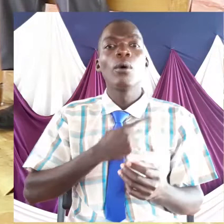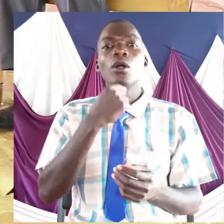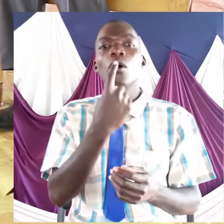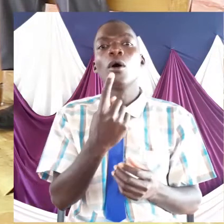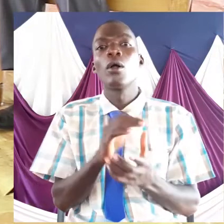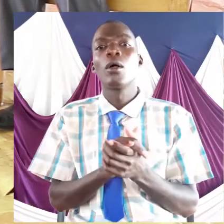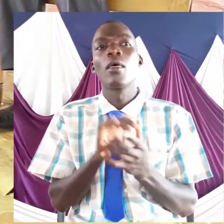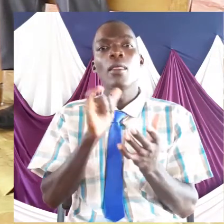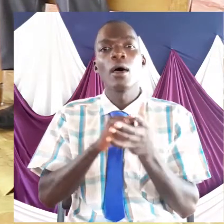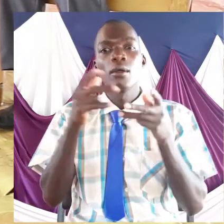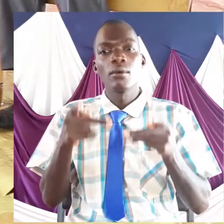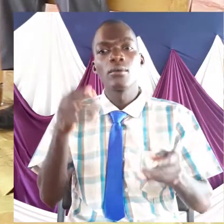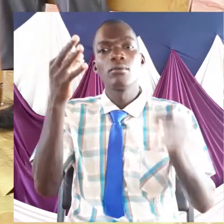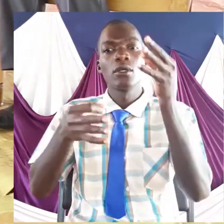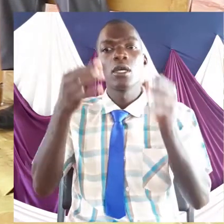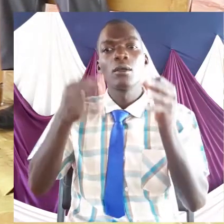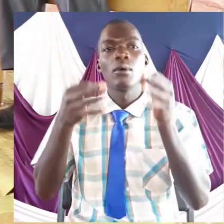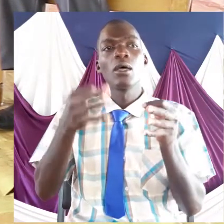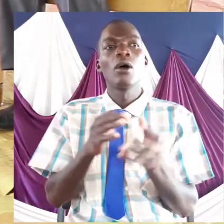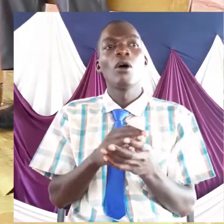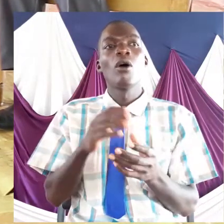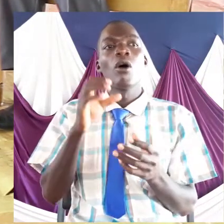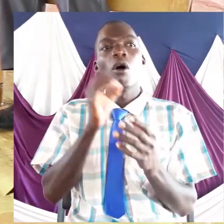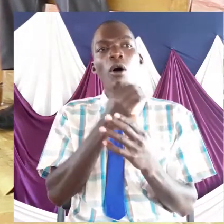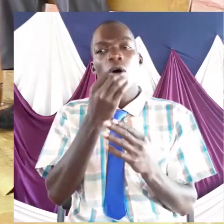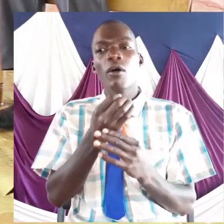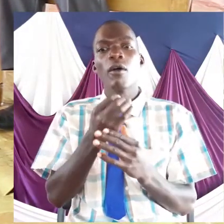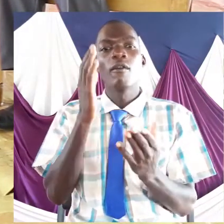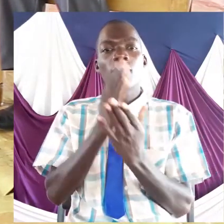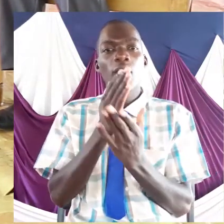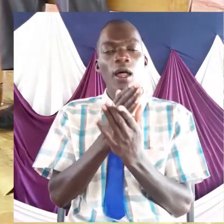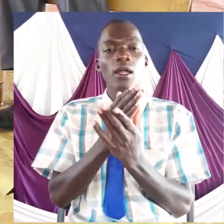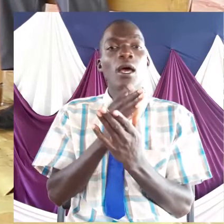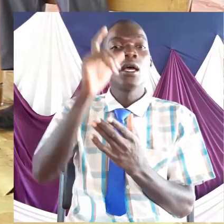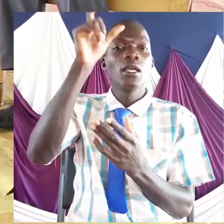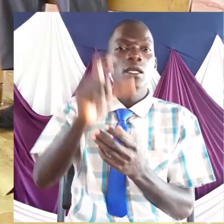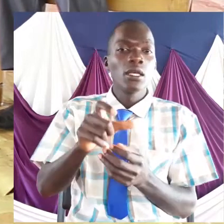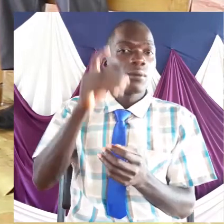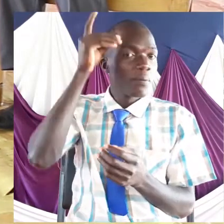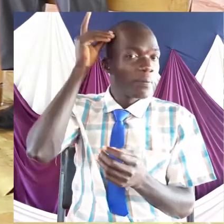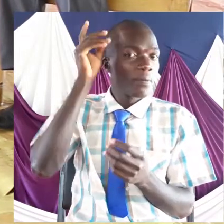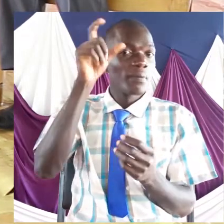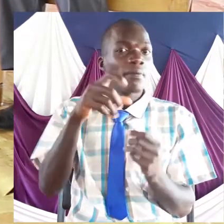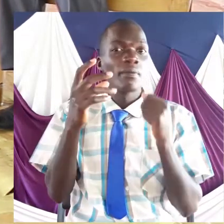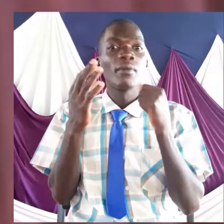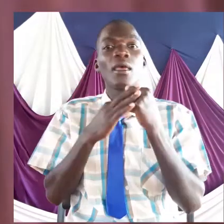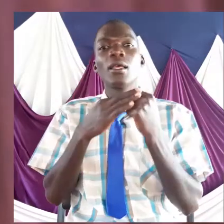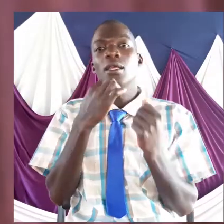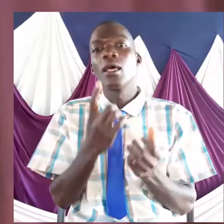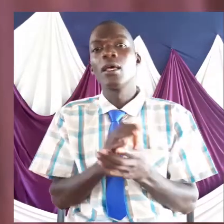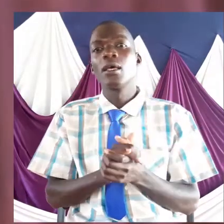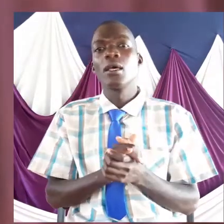this investigative judgment, or as it's referred to Daniel chapter 8, yes, the cleansing of the